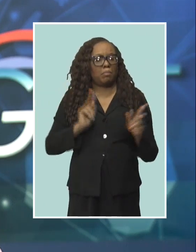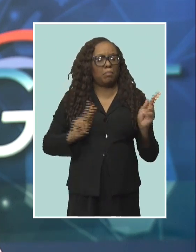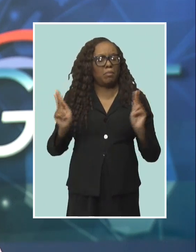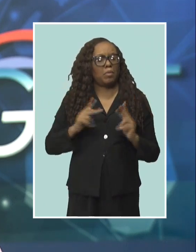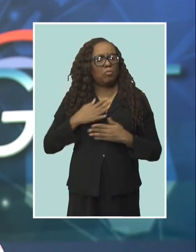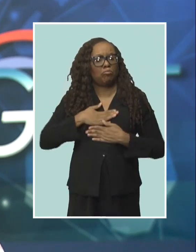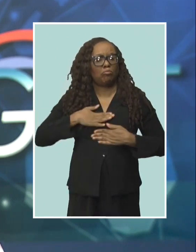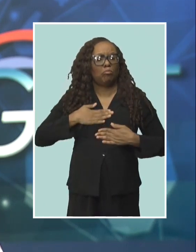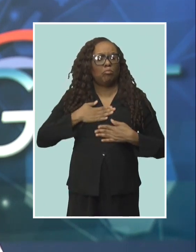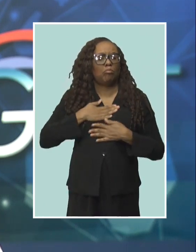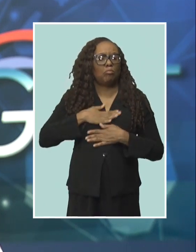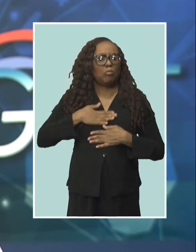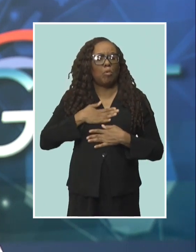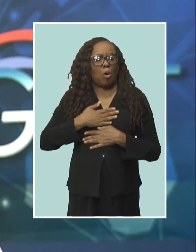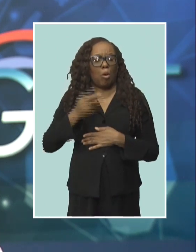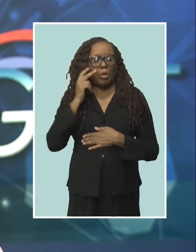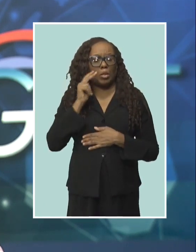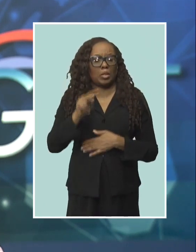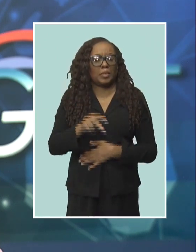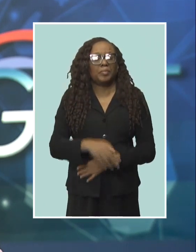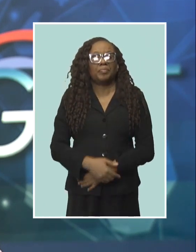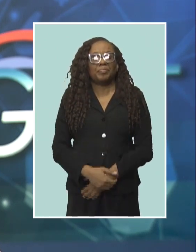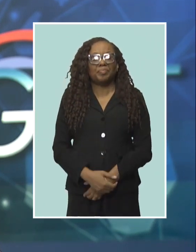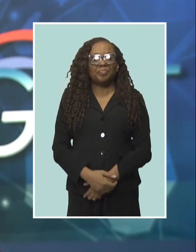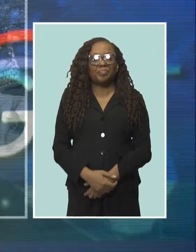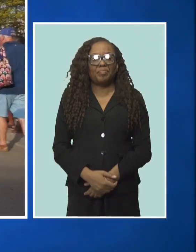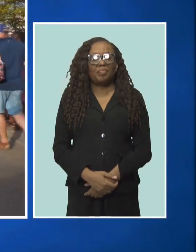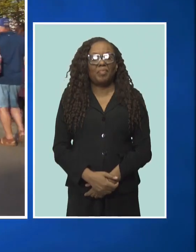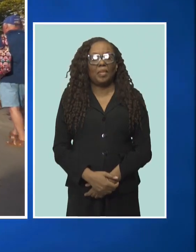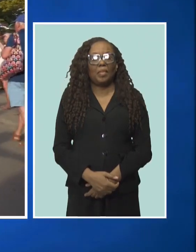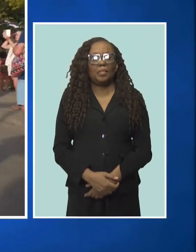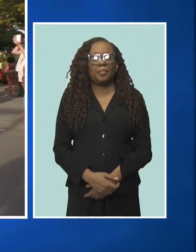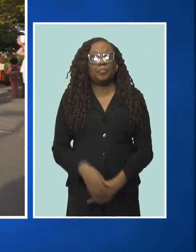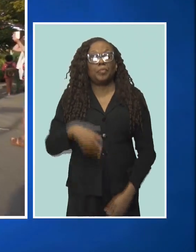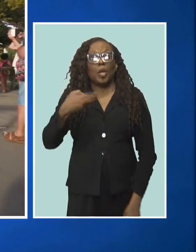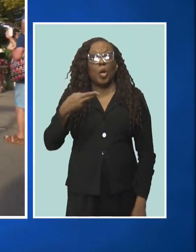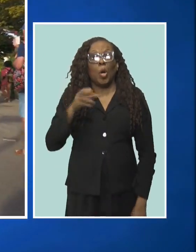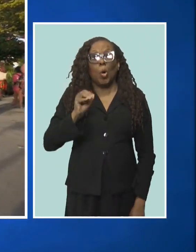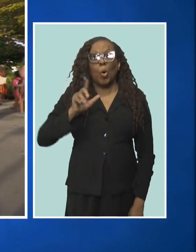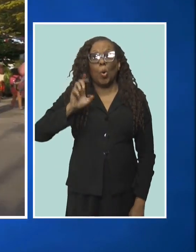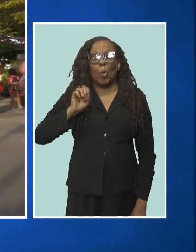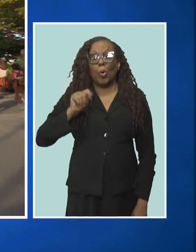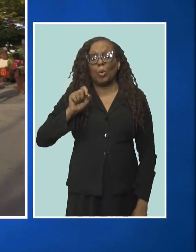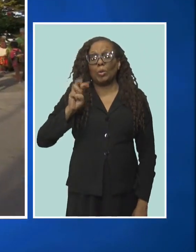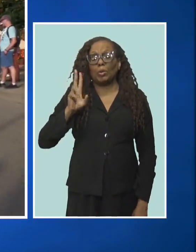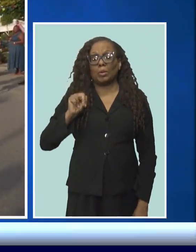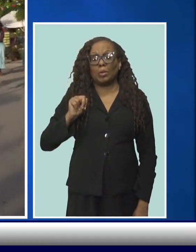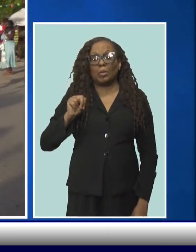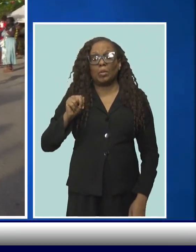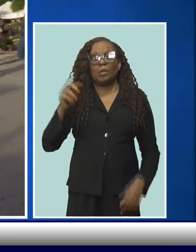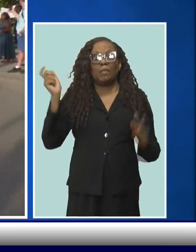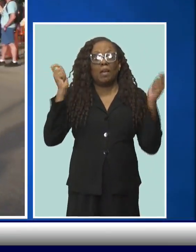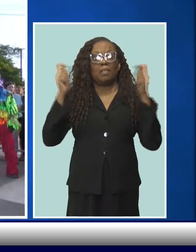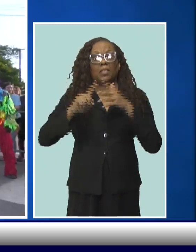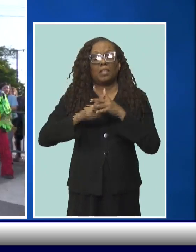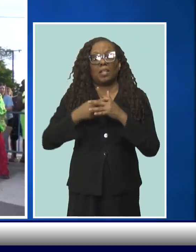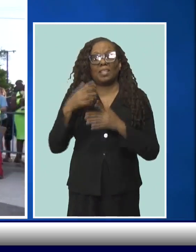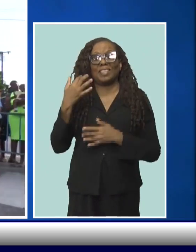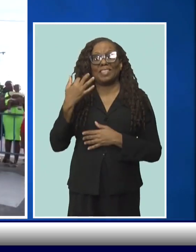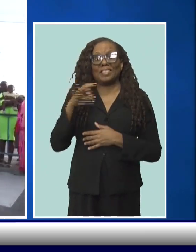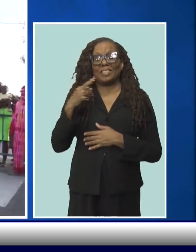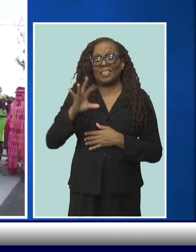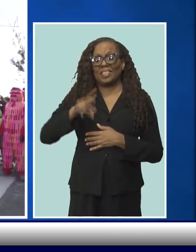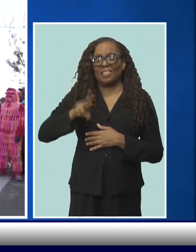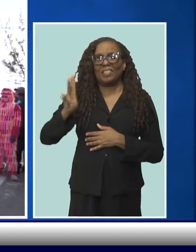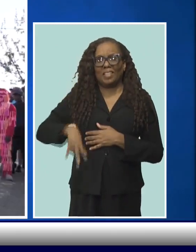locals to enjoy. Let's hear from Akin Klinkett. The Holetown Festival started in 1977 and has become a focal